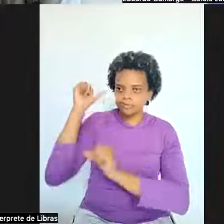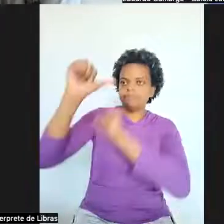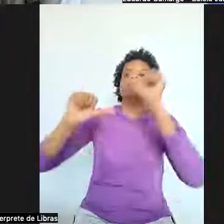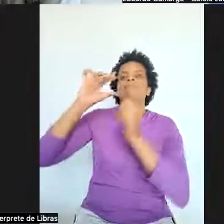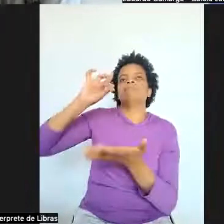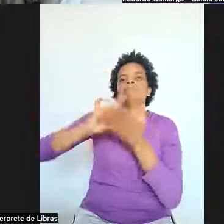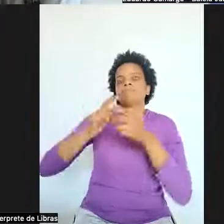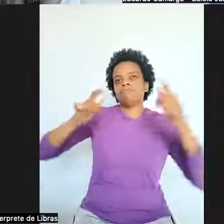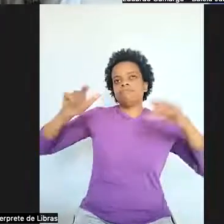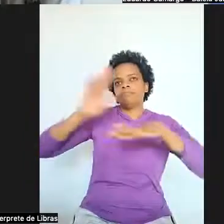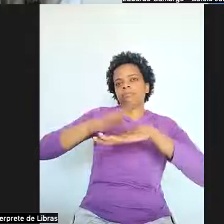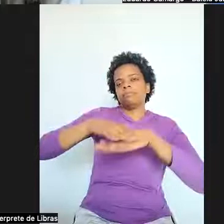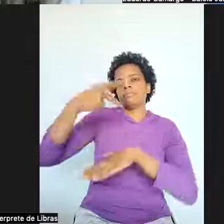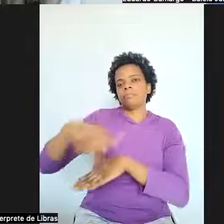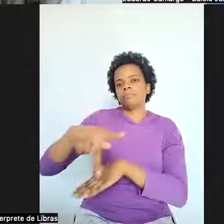Who else wants to say something?